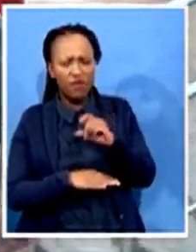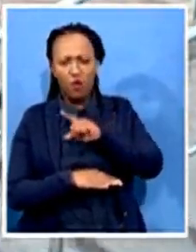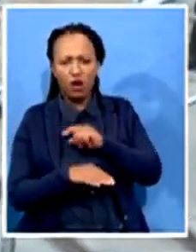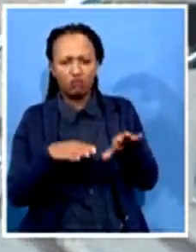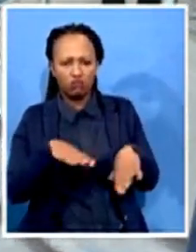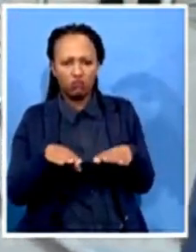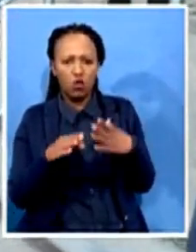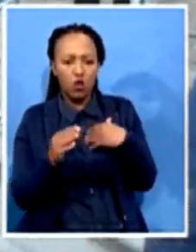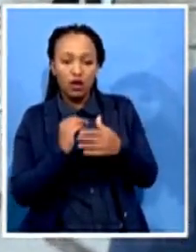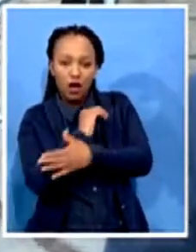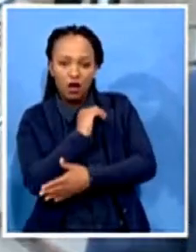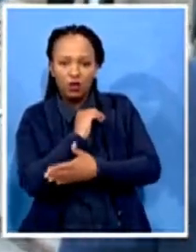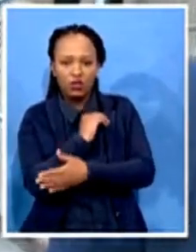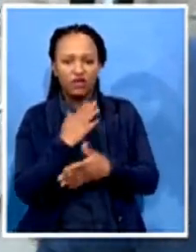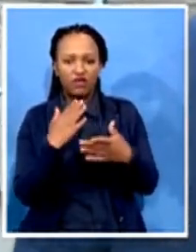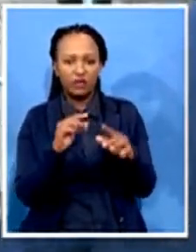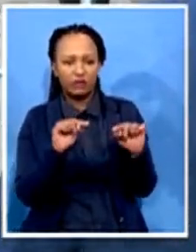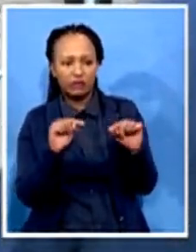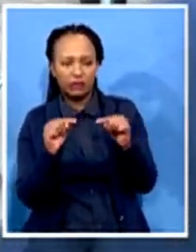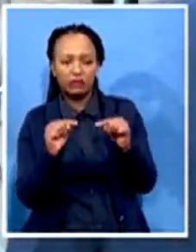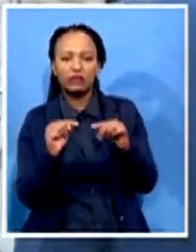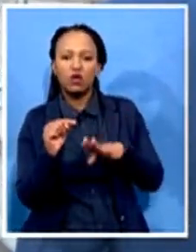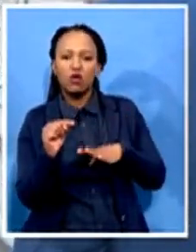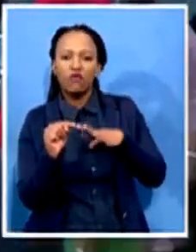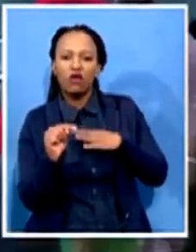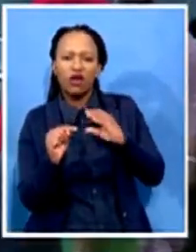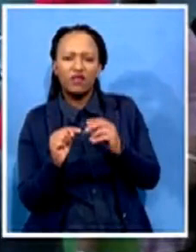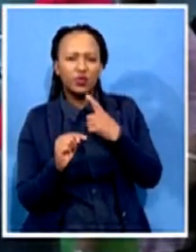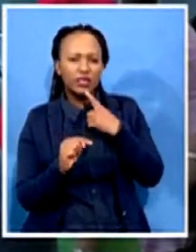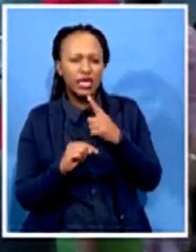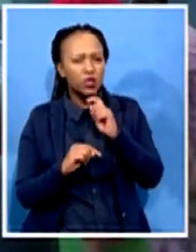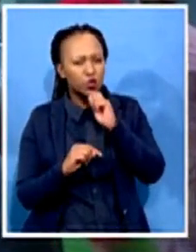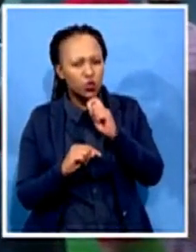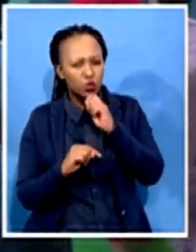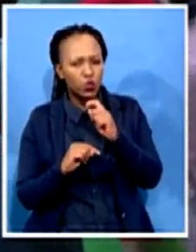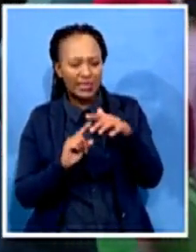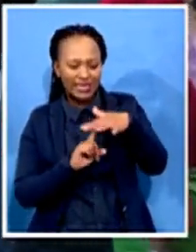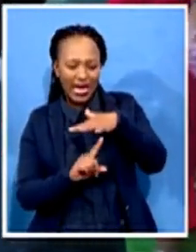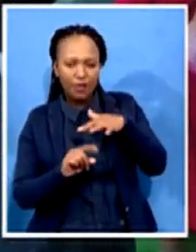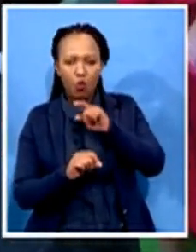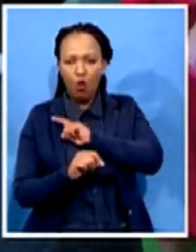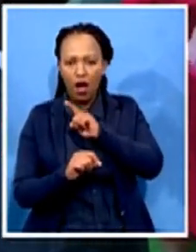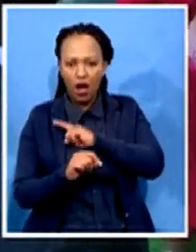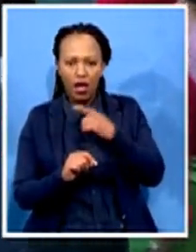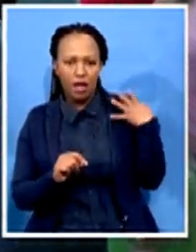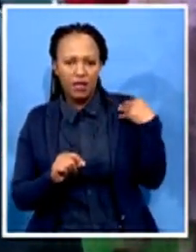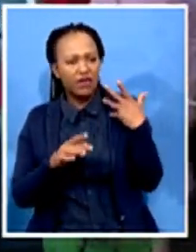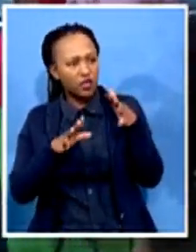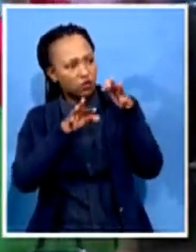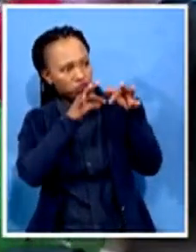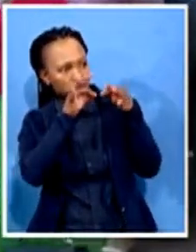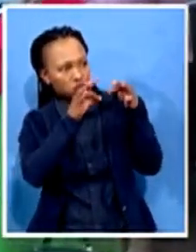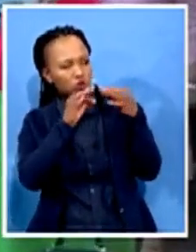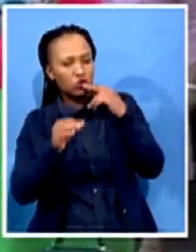confidence as to the exact set of circumstances that the minister has explained to the president. And we need to know who